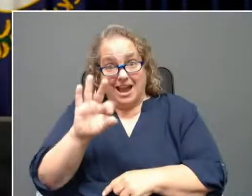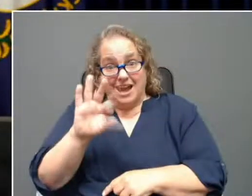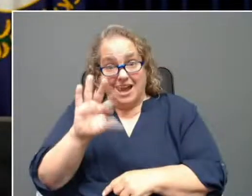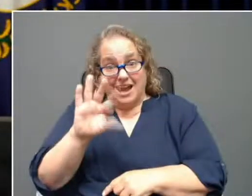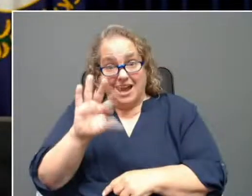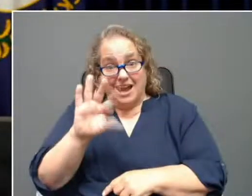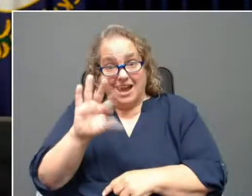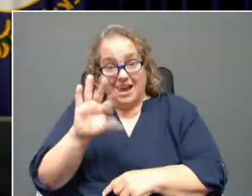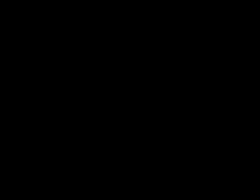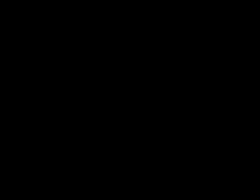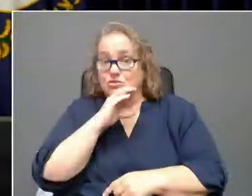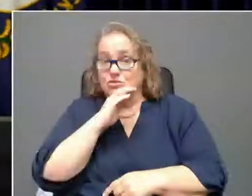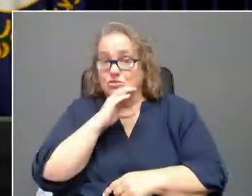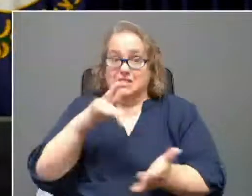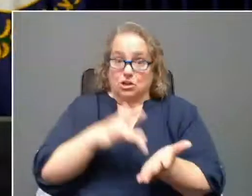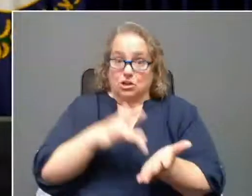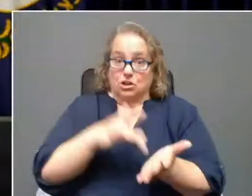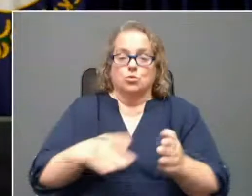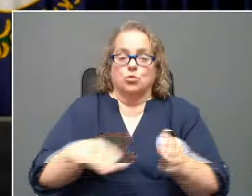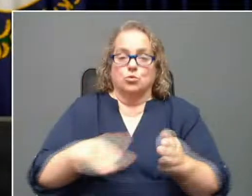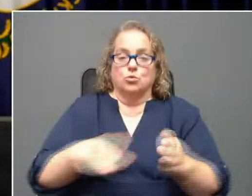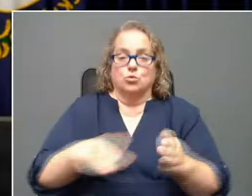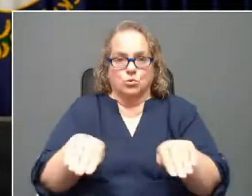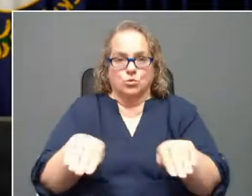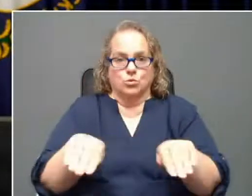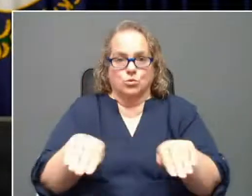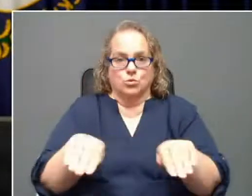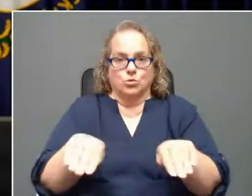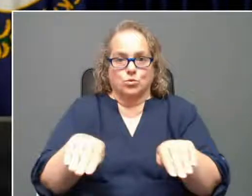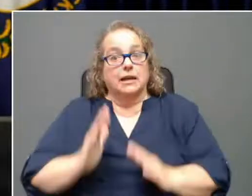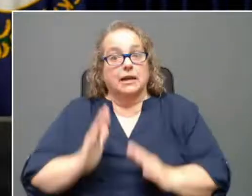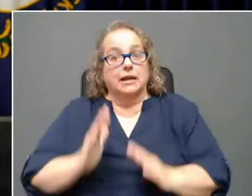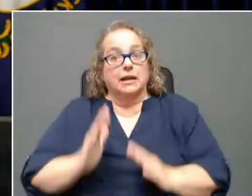were closed. Kentuckians stepped up